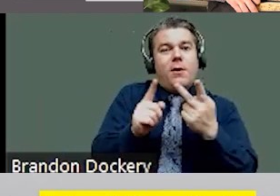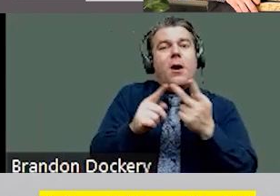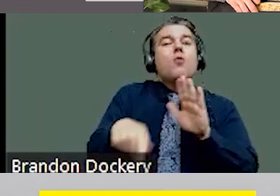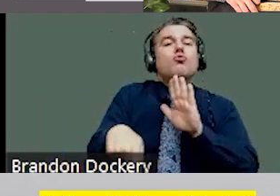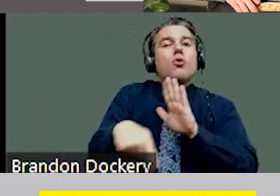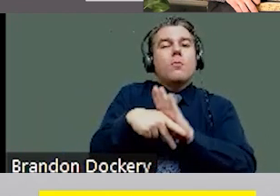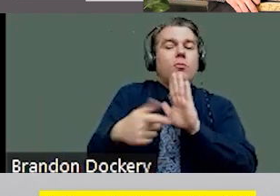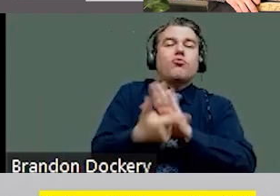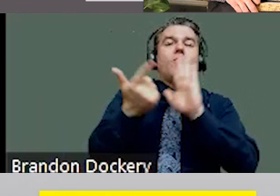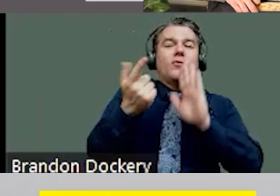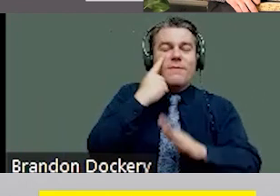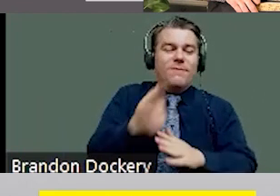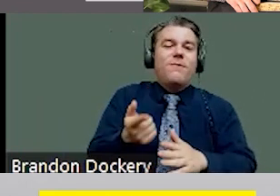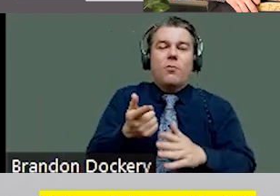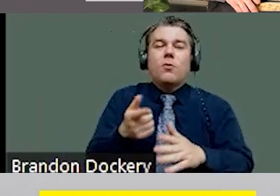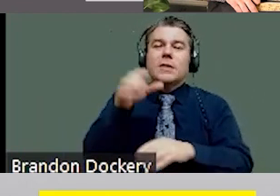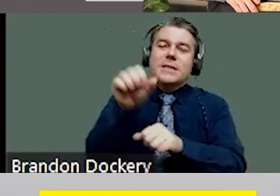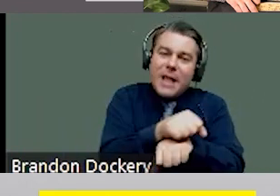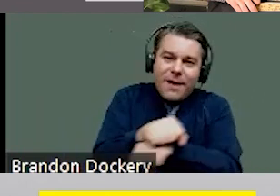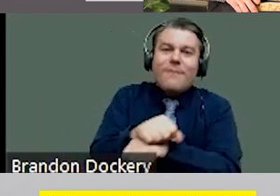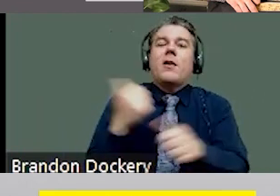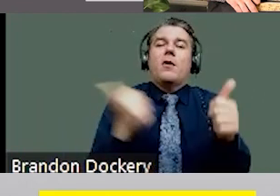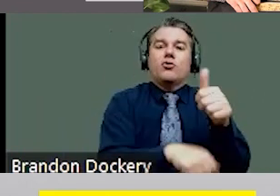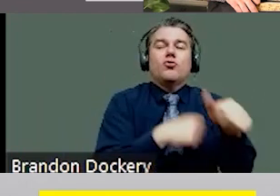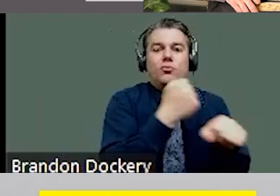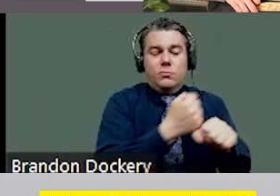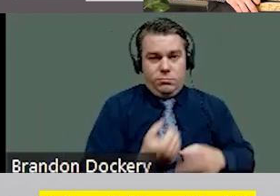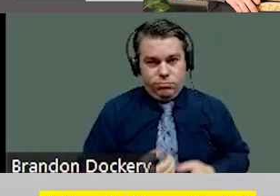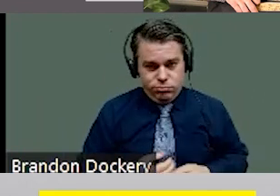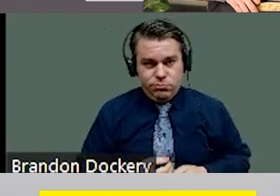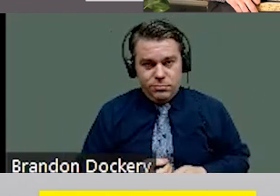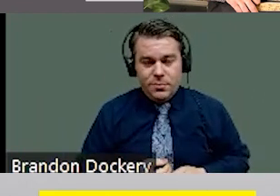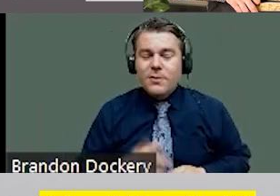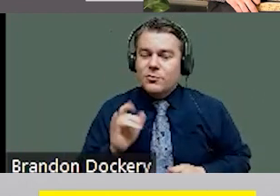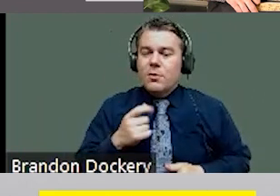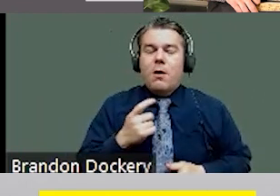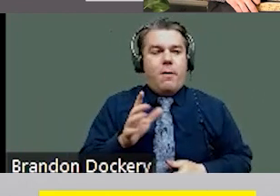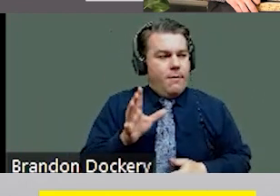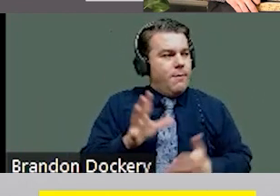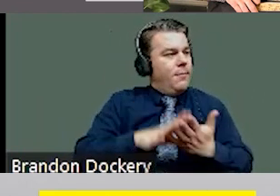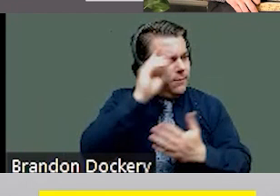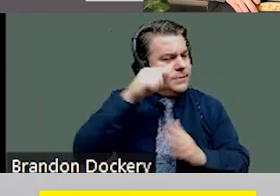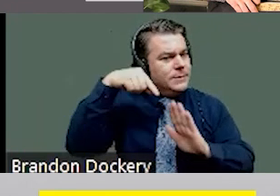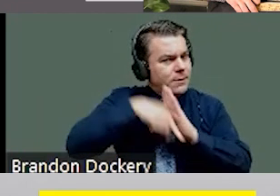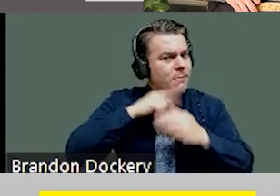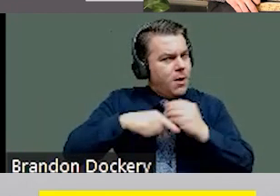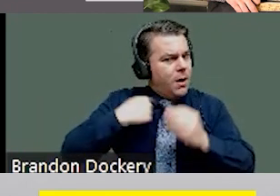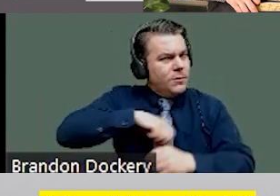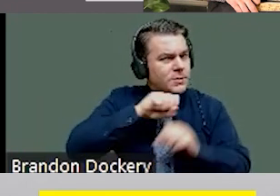prohibition of slavery and indentured servitude. That should tell us something deeply about our